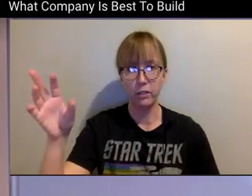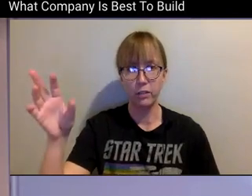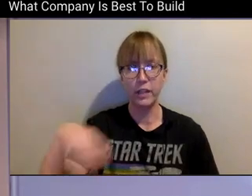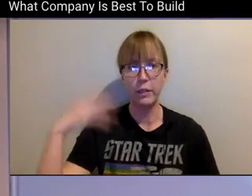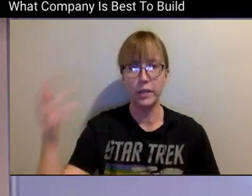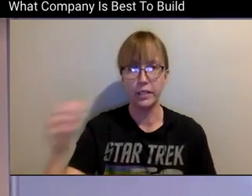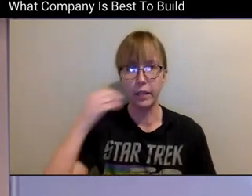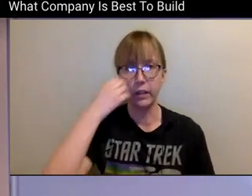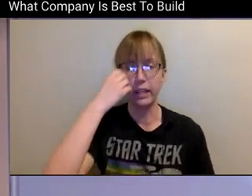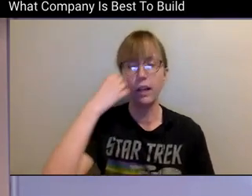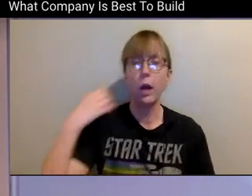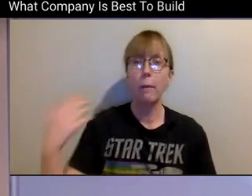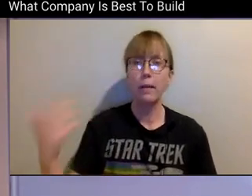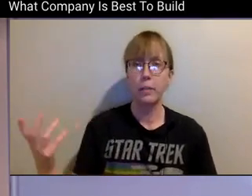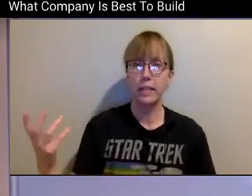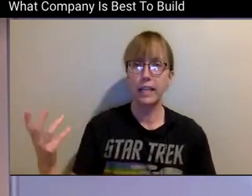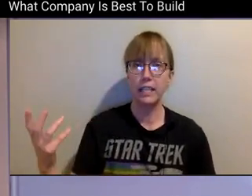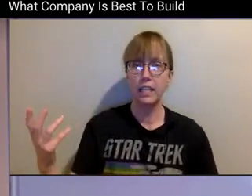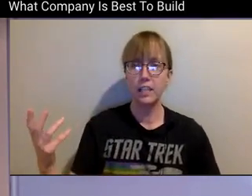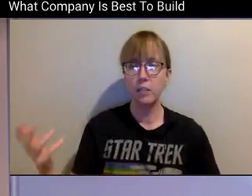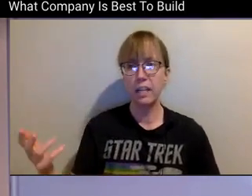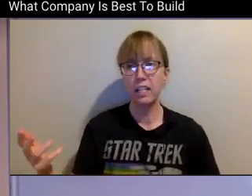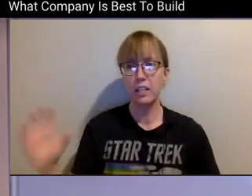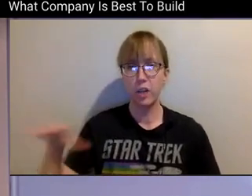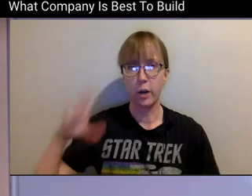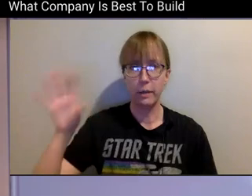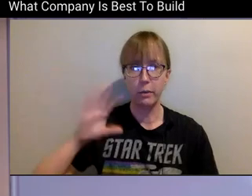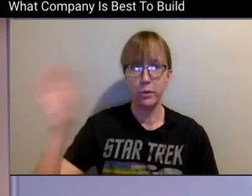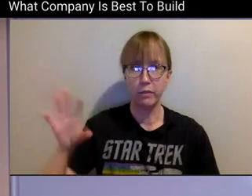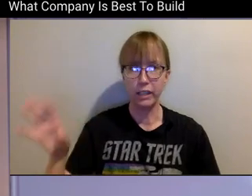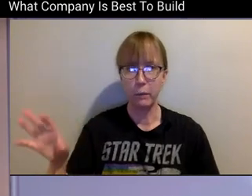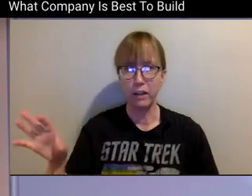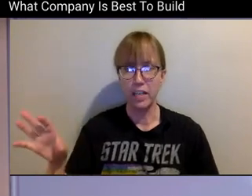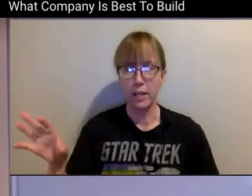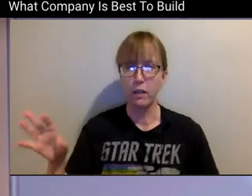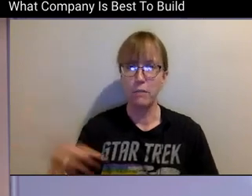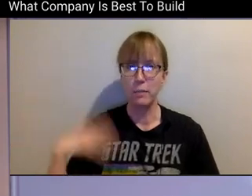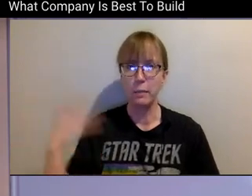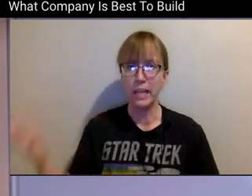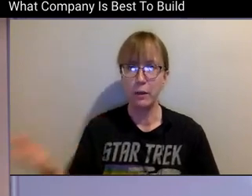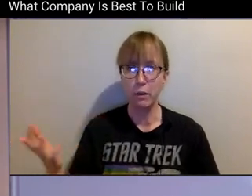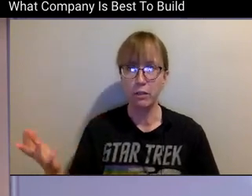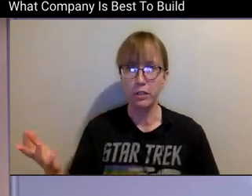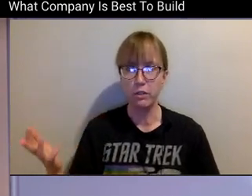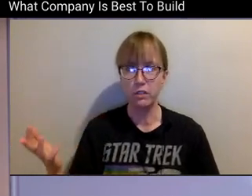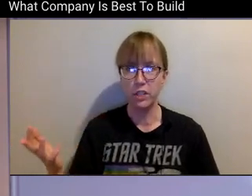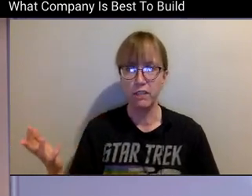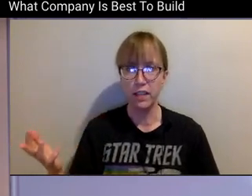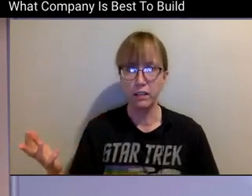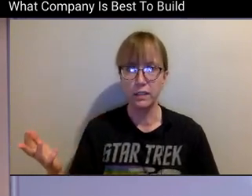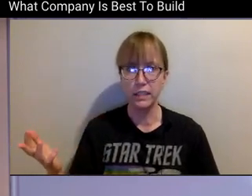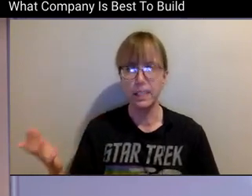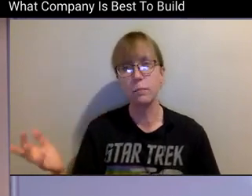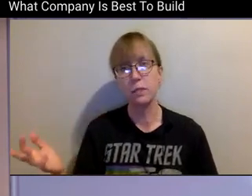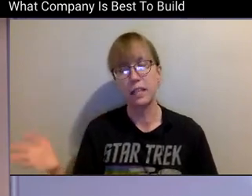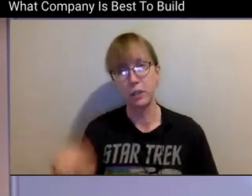better than you, then you need to stick with it. But just because there are people who are doing really well in MLM doesn't mean that you're going to achieve that